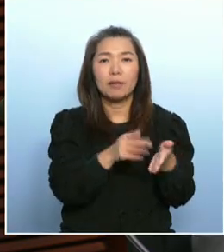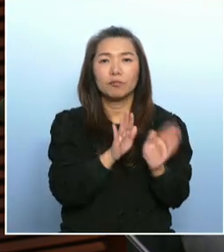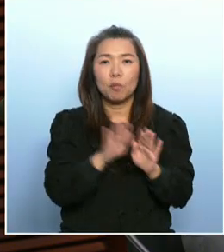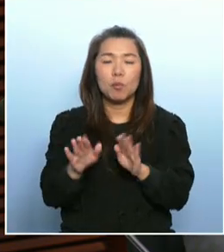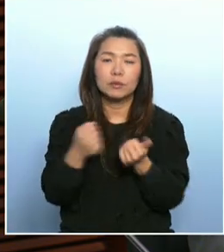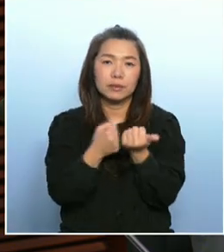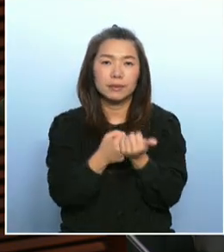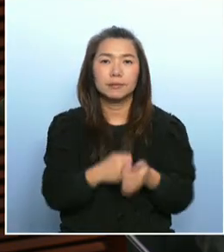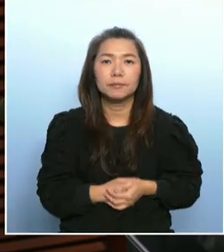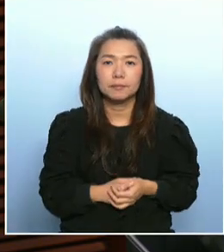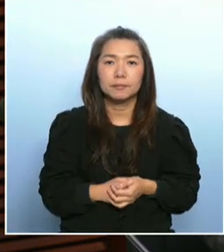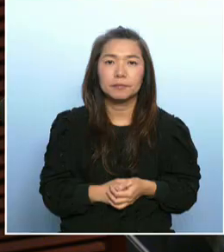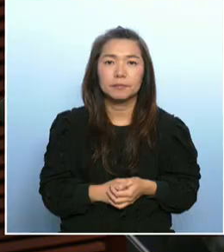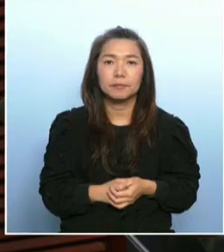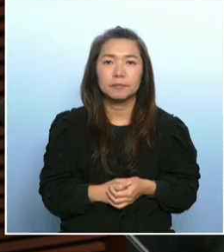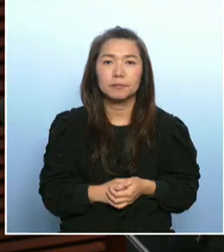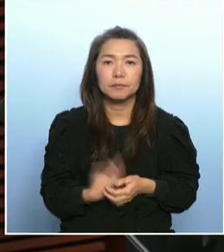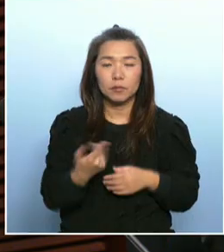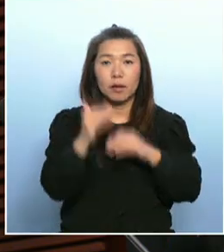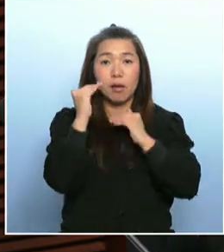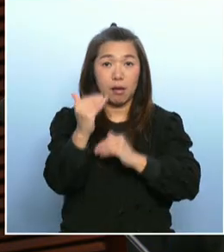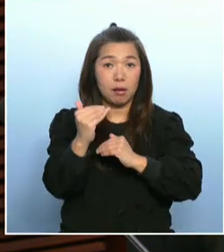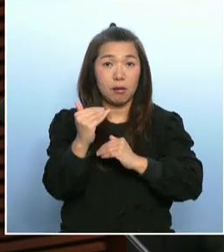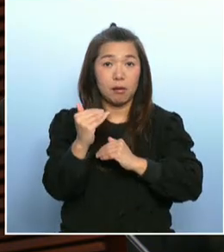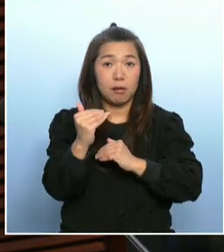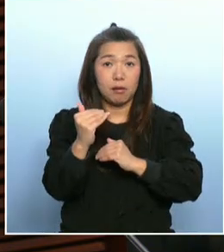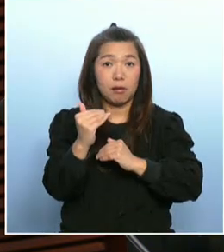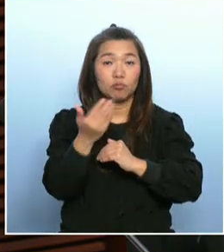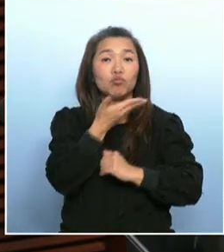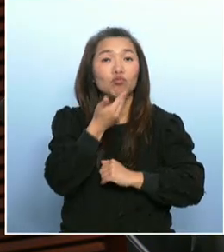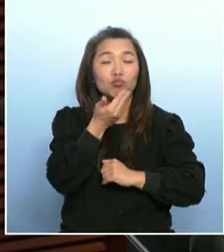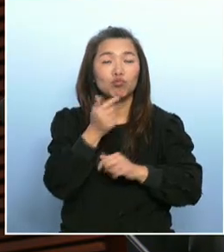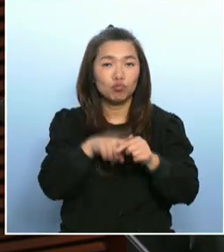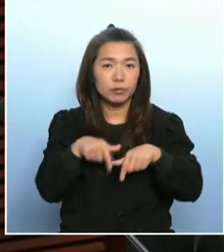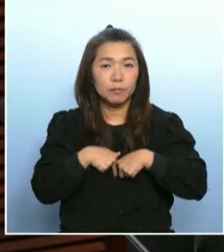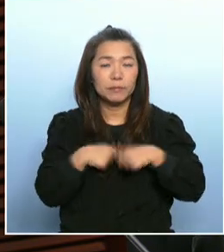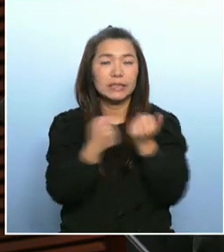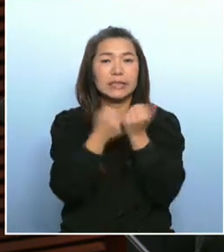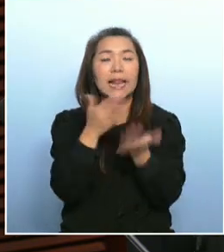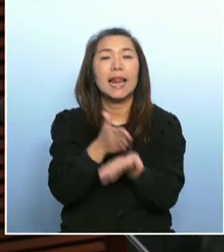offer care support at home.